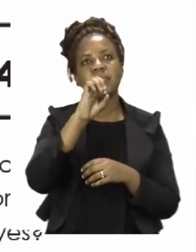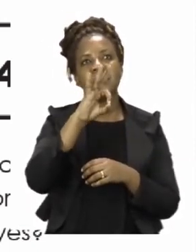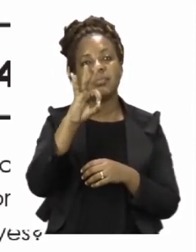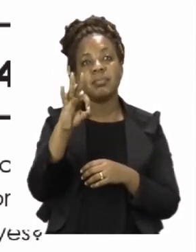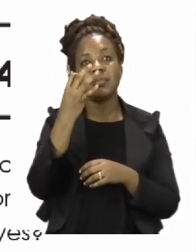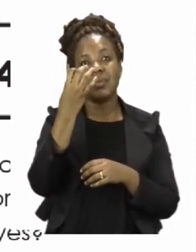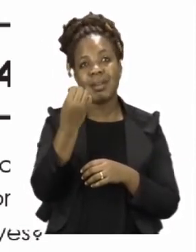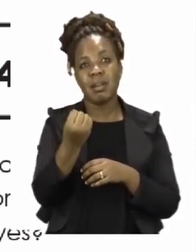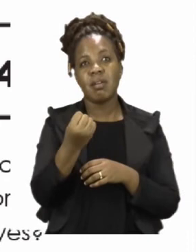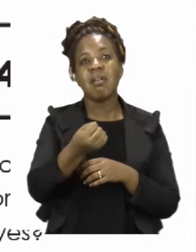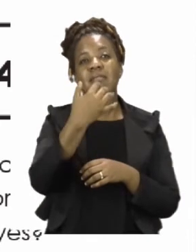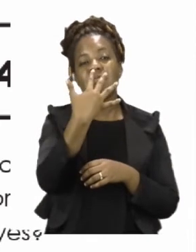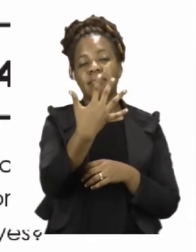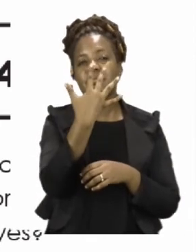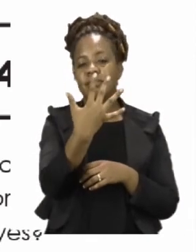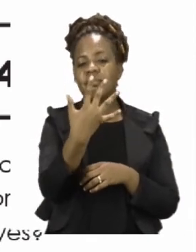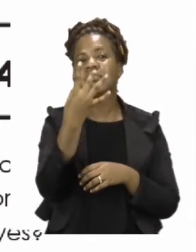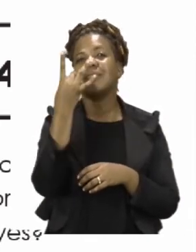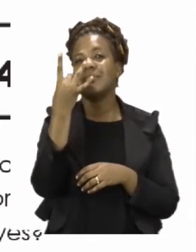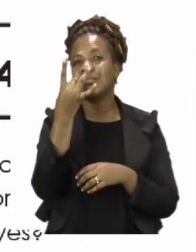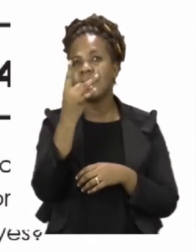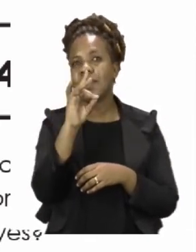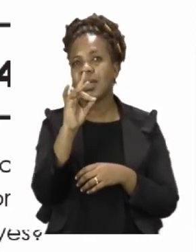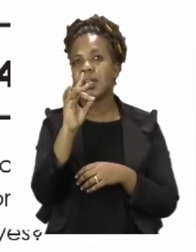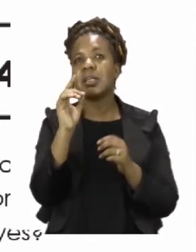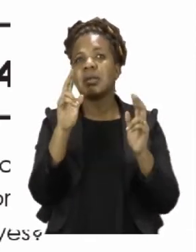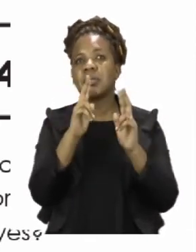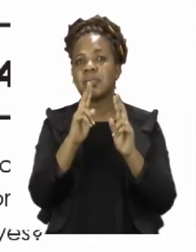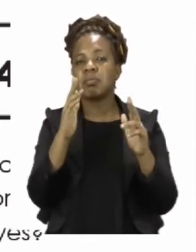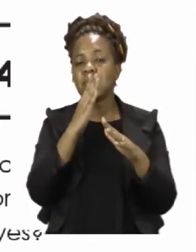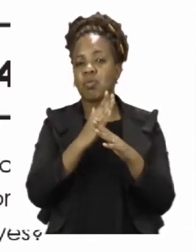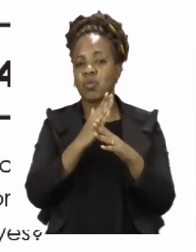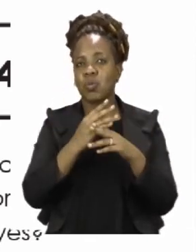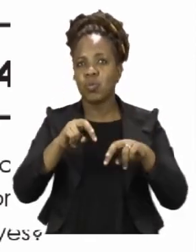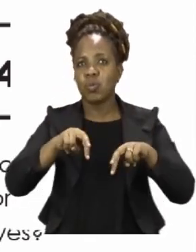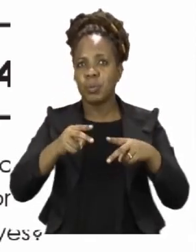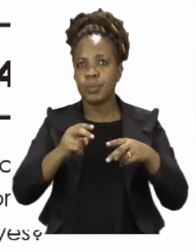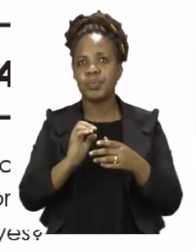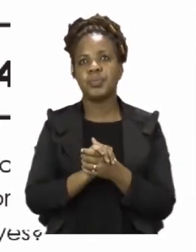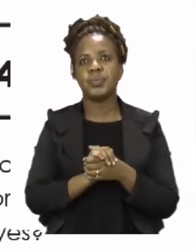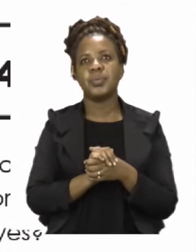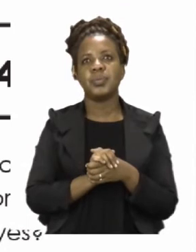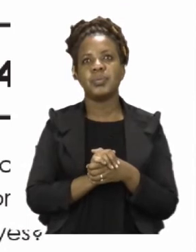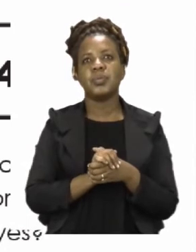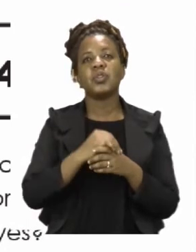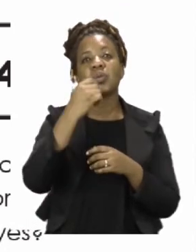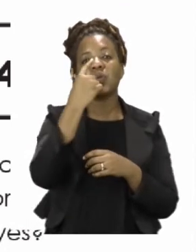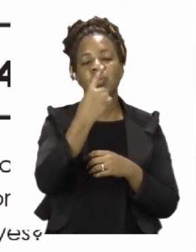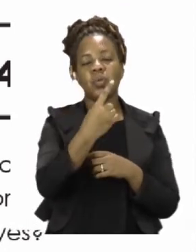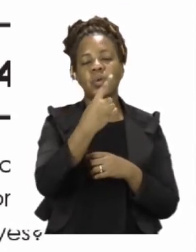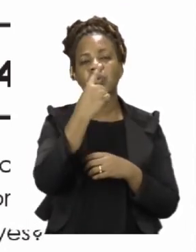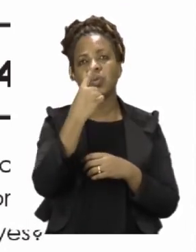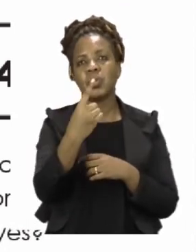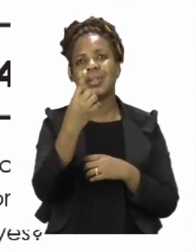number. And don't forget to add the 10 that we have been given to the unit. Have fun with that one and